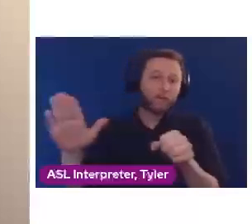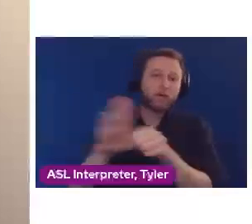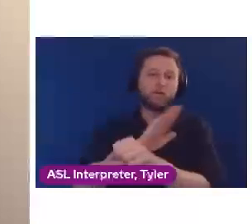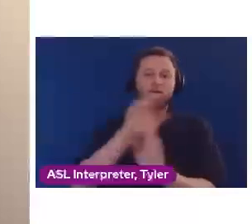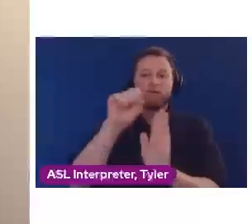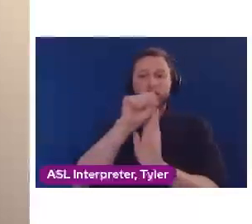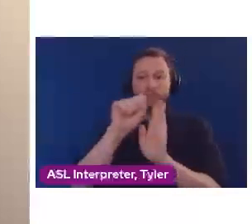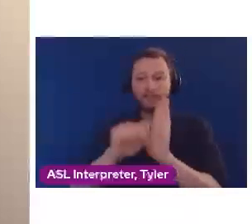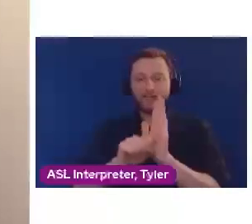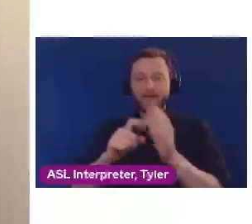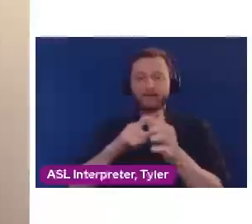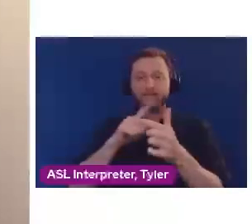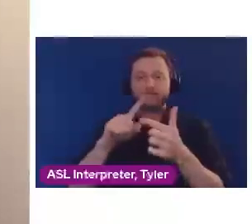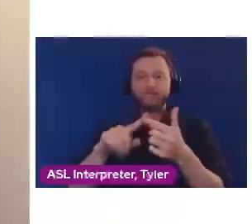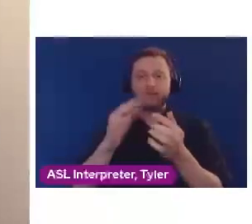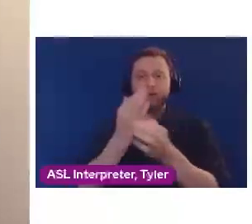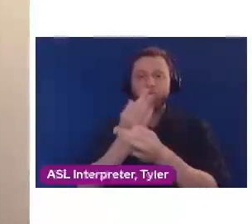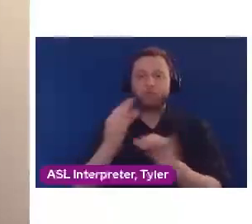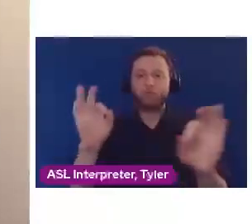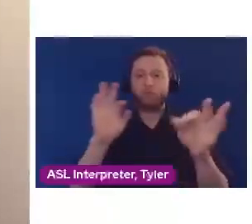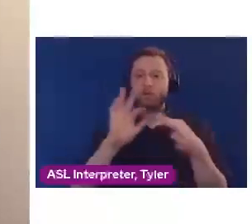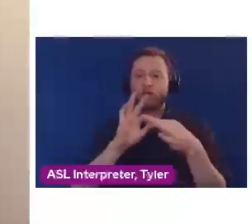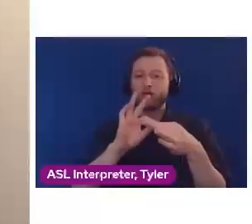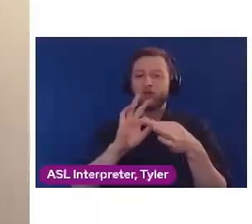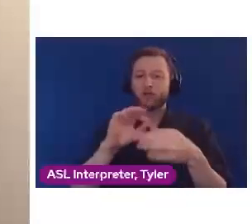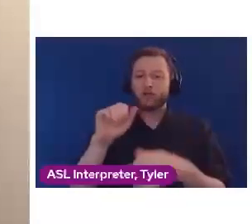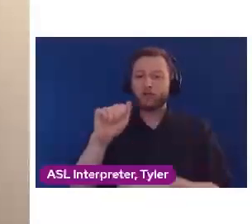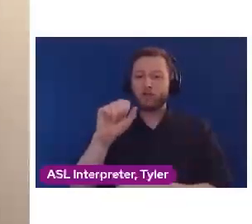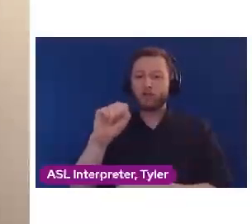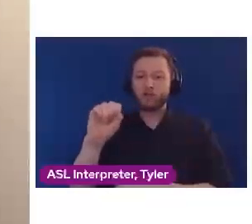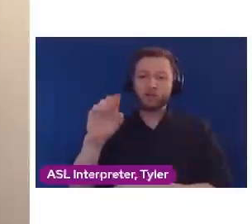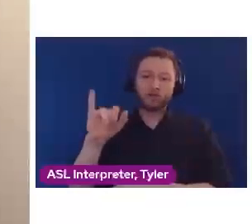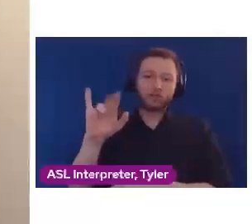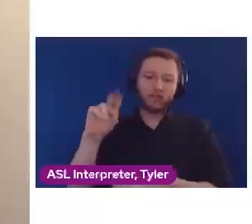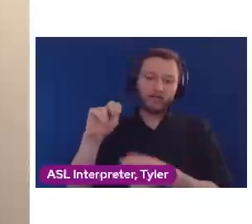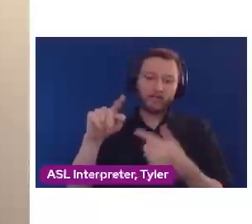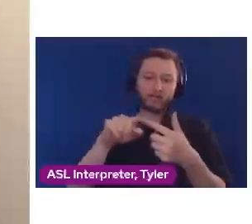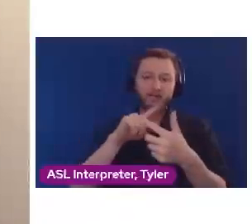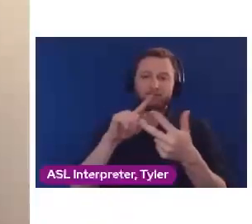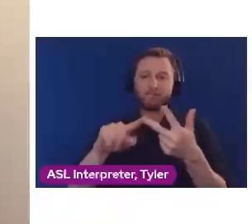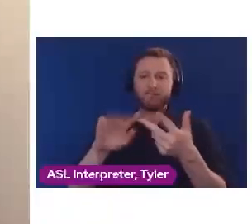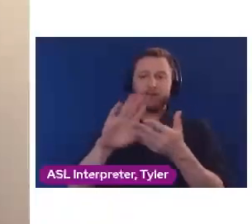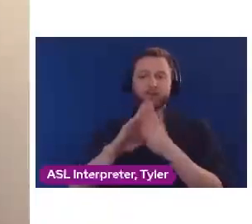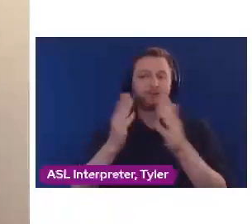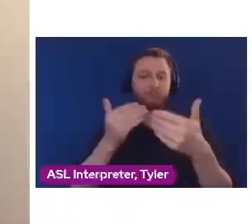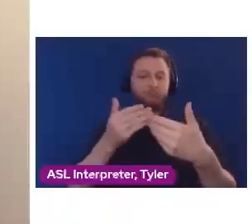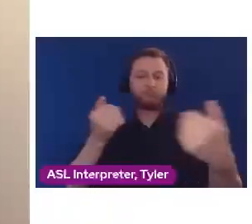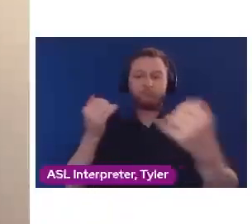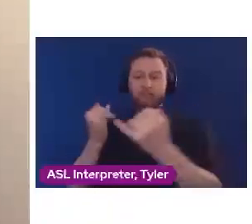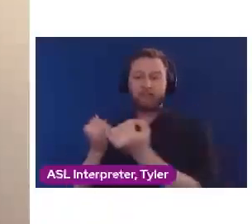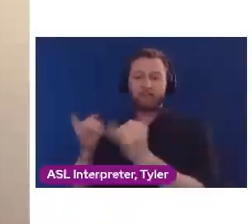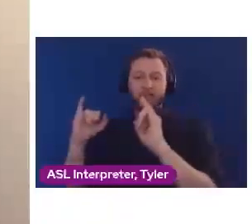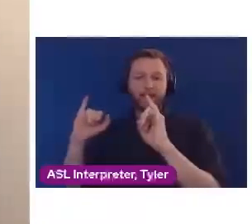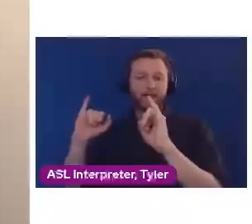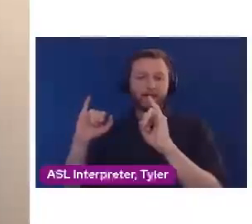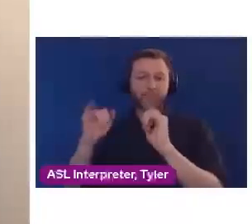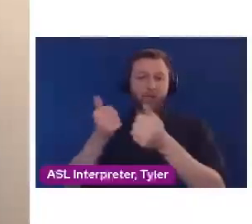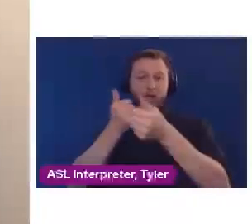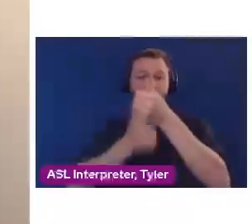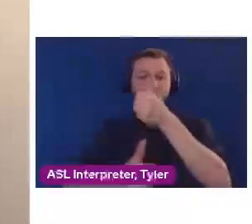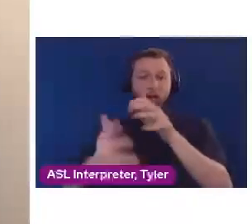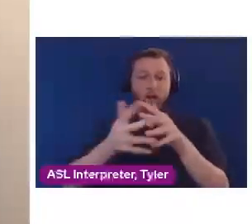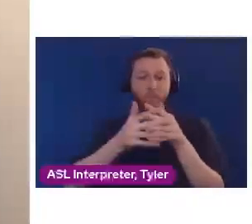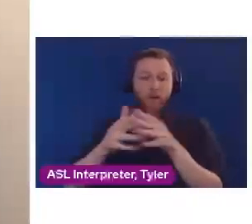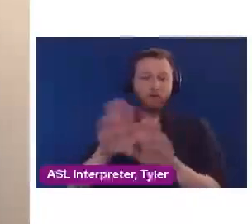free association, and independence, and figuring out a just process that is actually agreed to